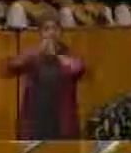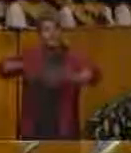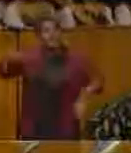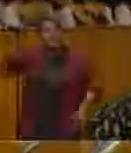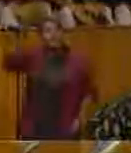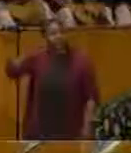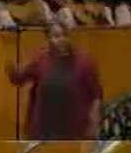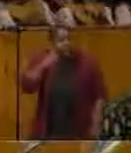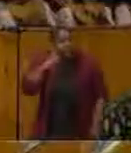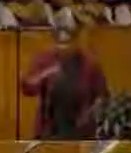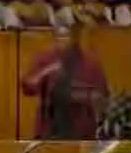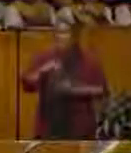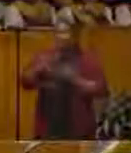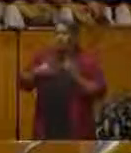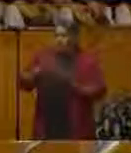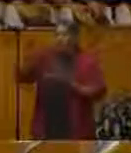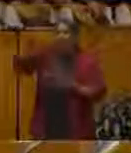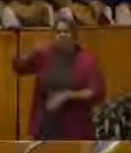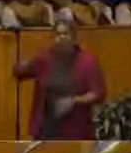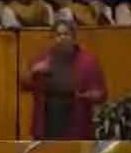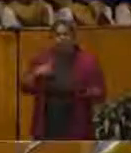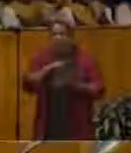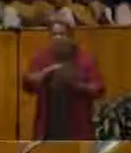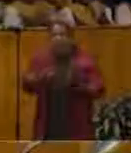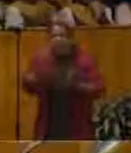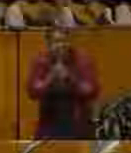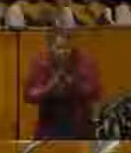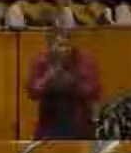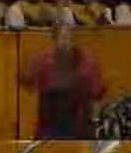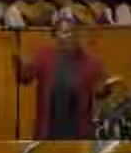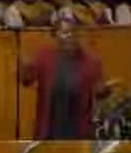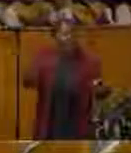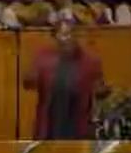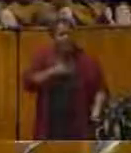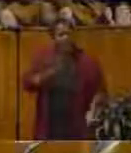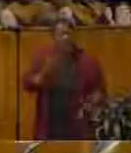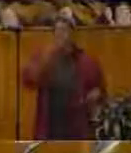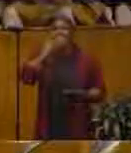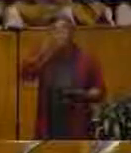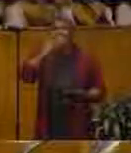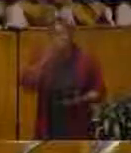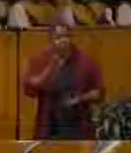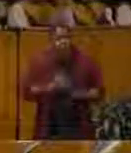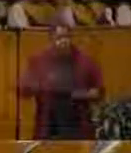of God and the joy of God. Are there any thankful folk?